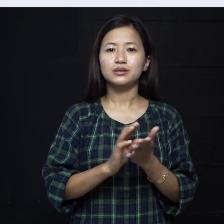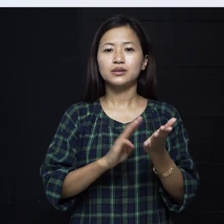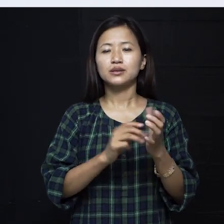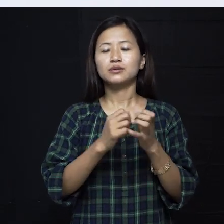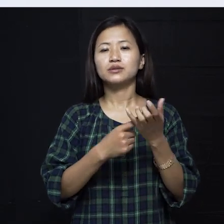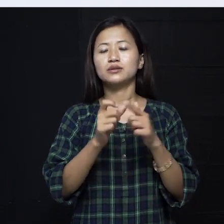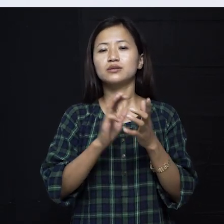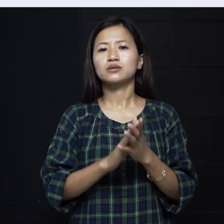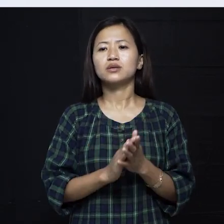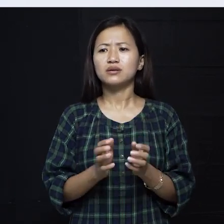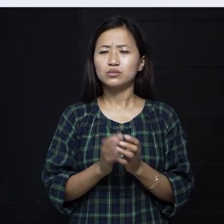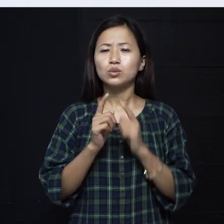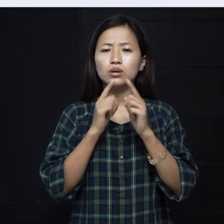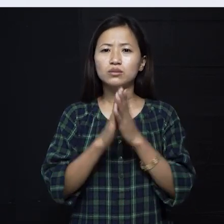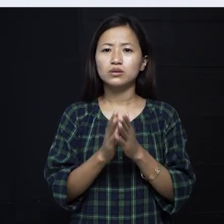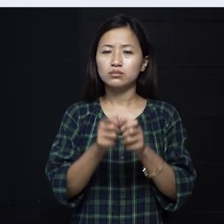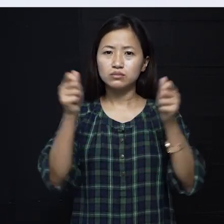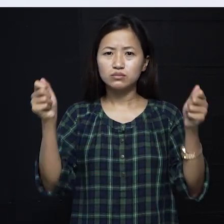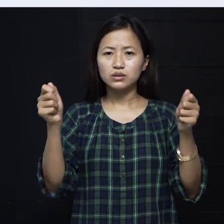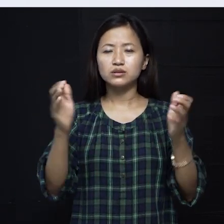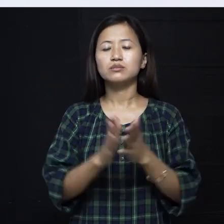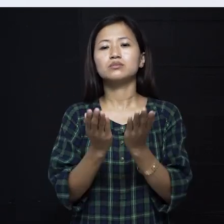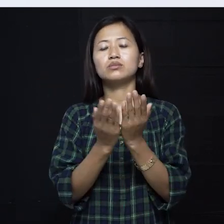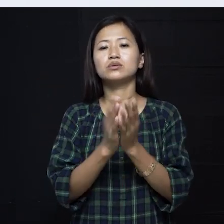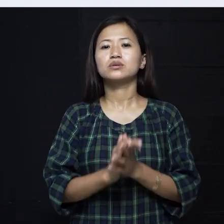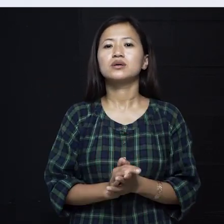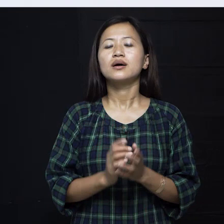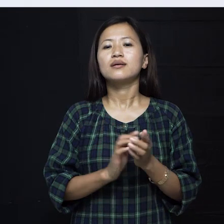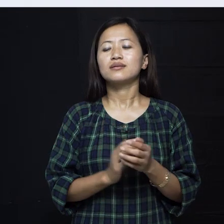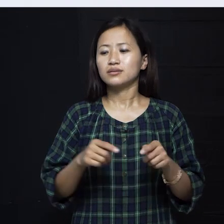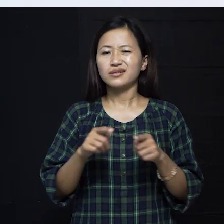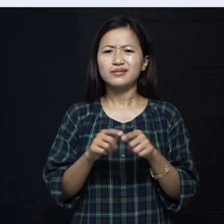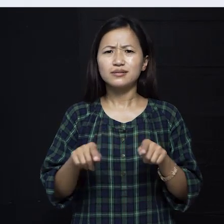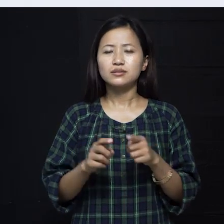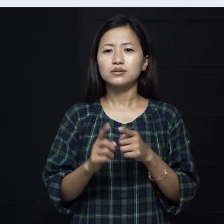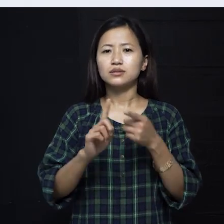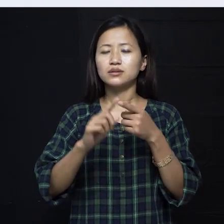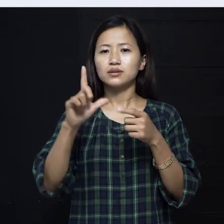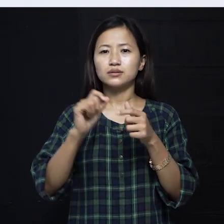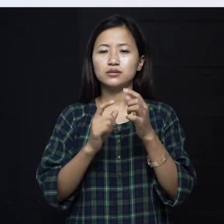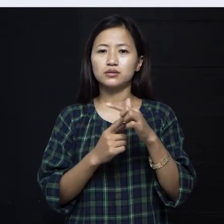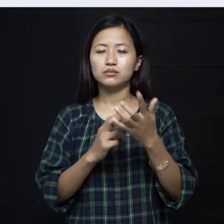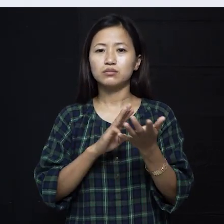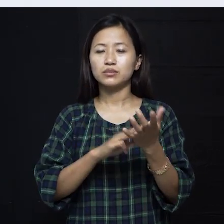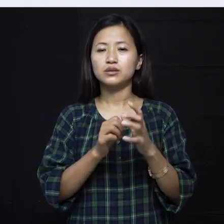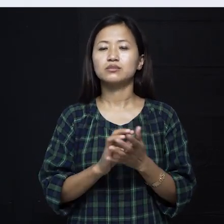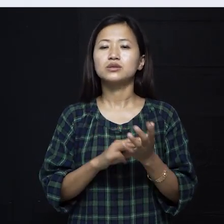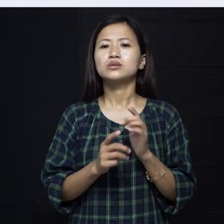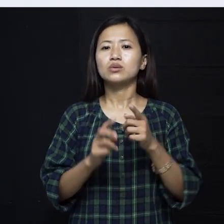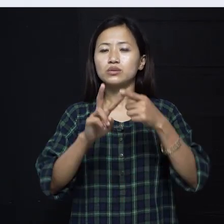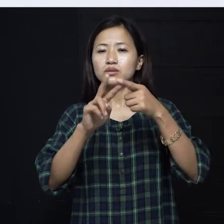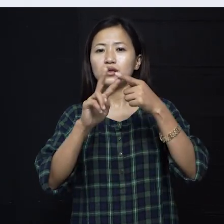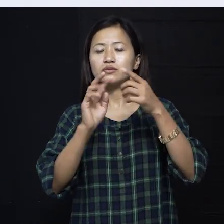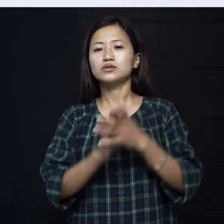newspapers, magazine, books and all. Electronic media means we are talking about radio, television, okay? Then to